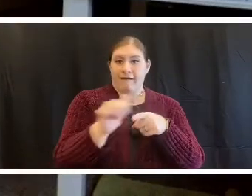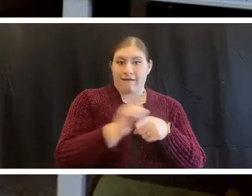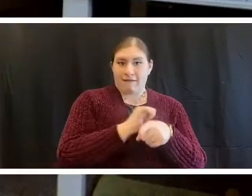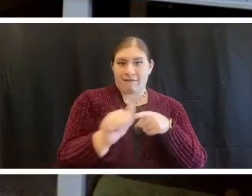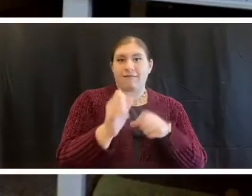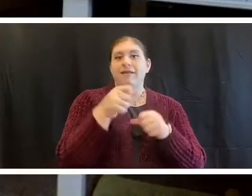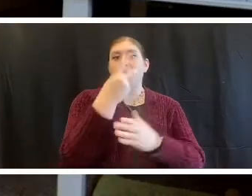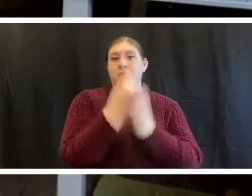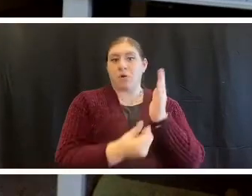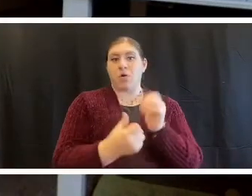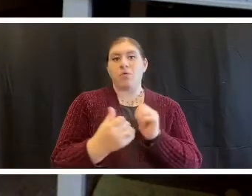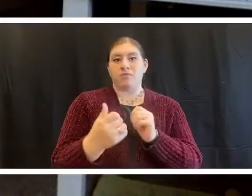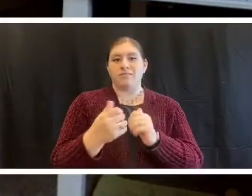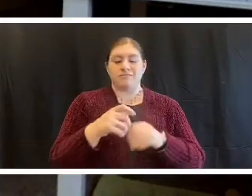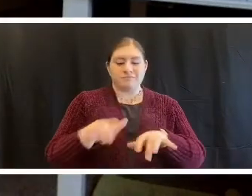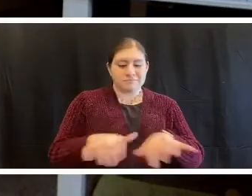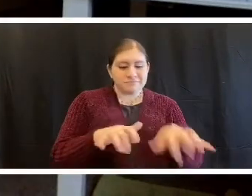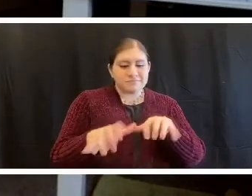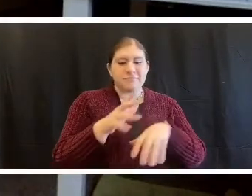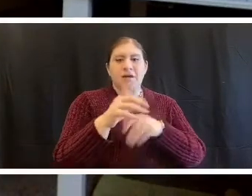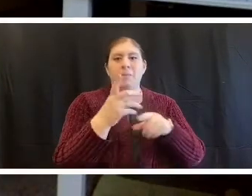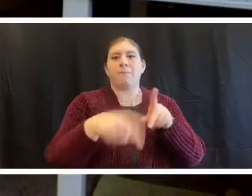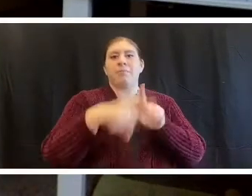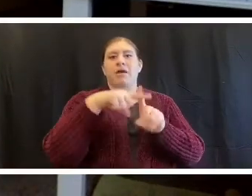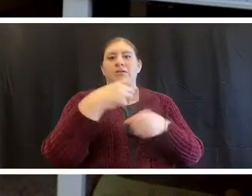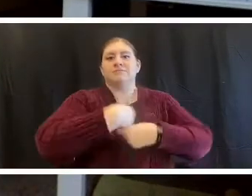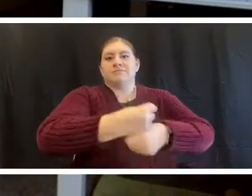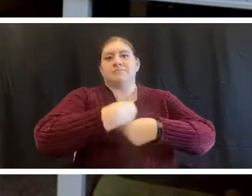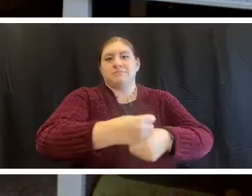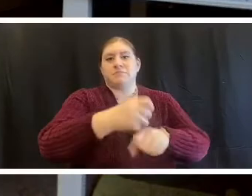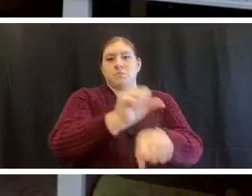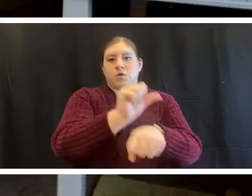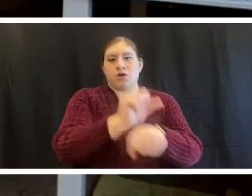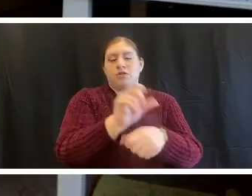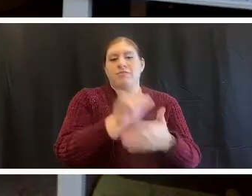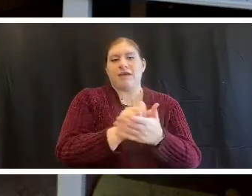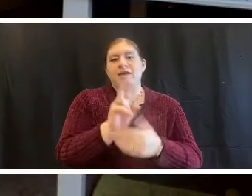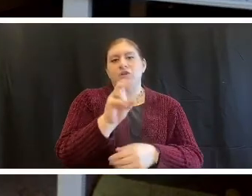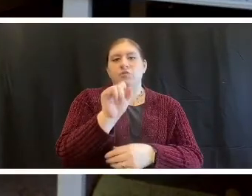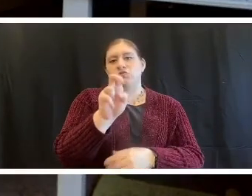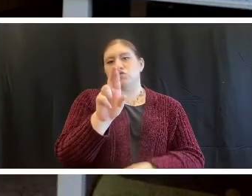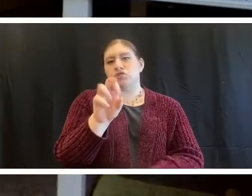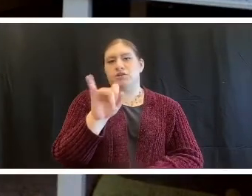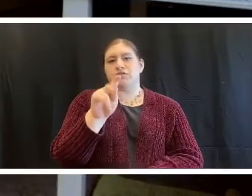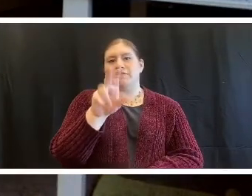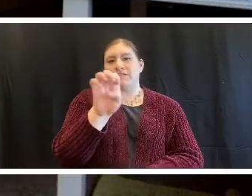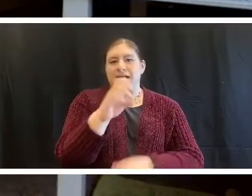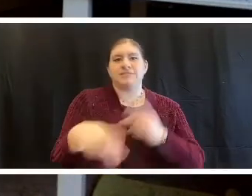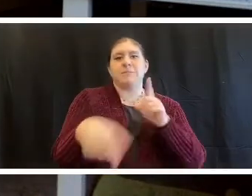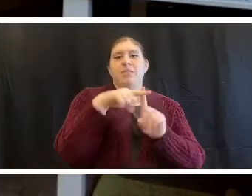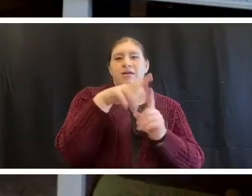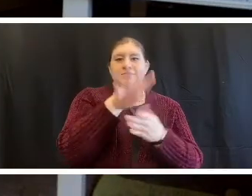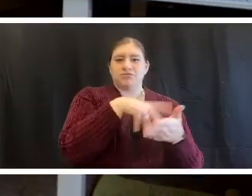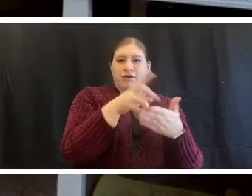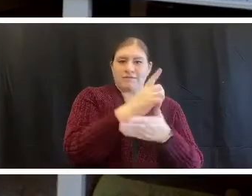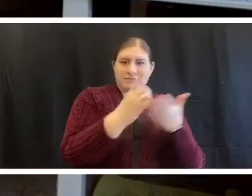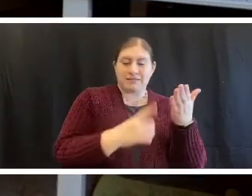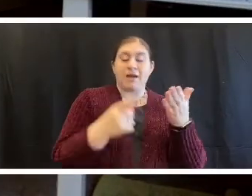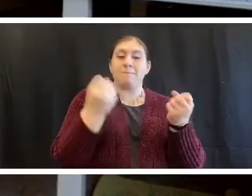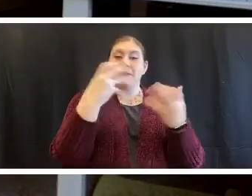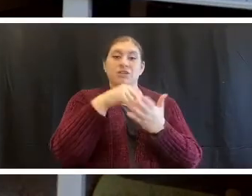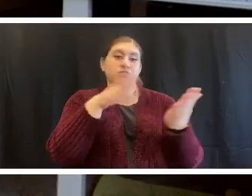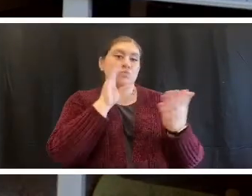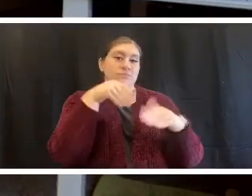to do both the back end and the front end in terms of user interface, web design, and all of those things. We have a lot of students who go